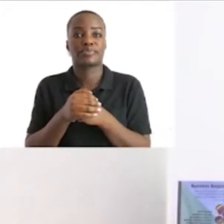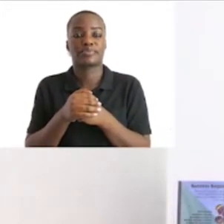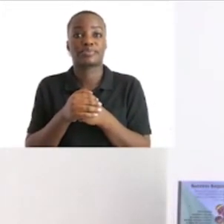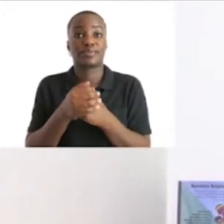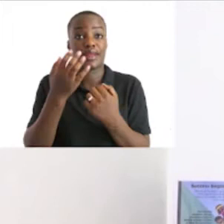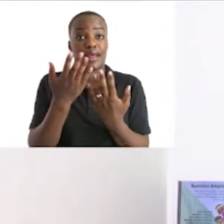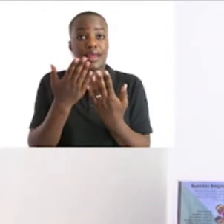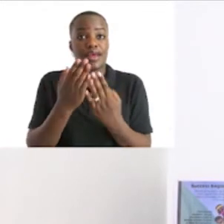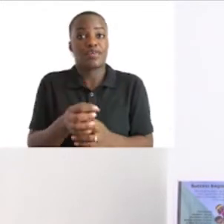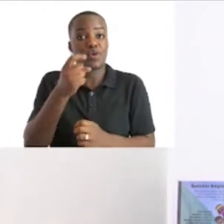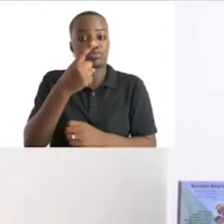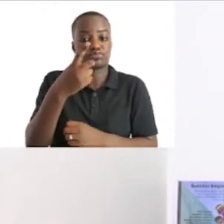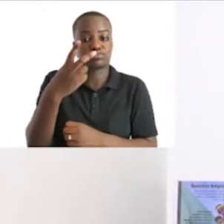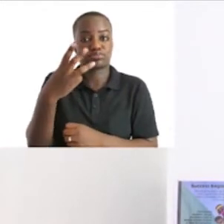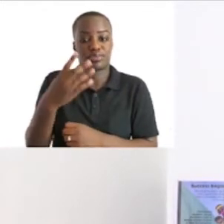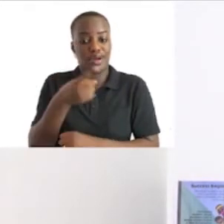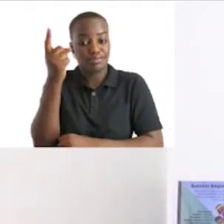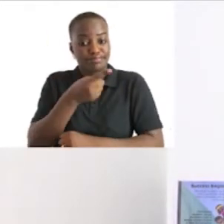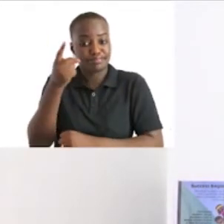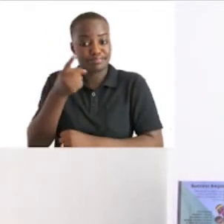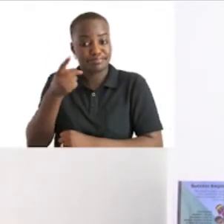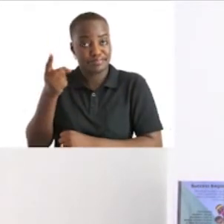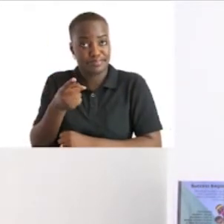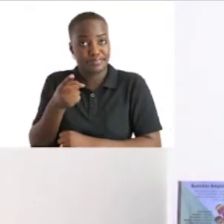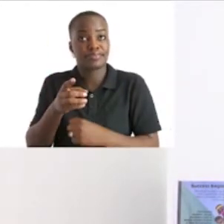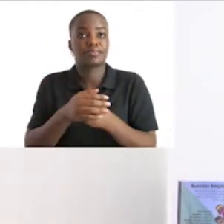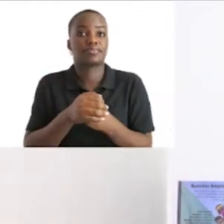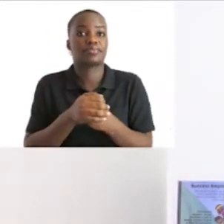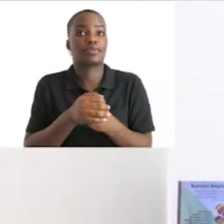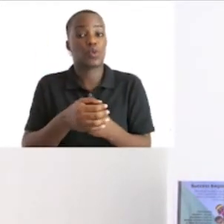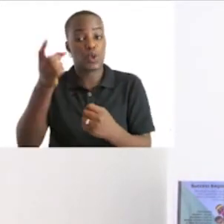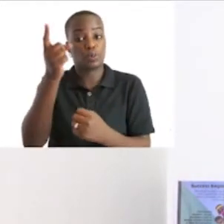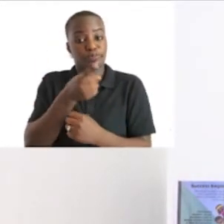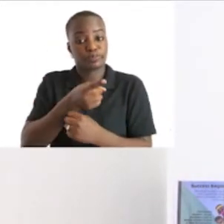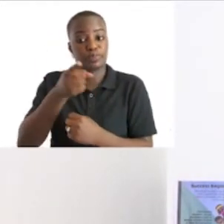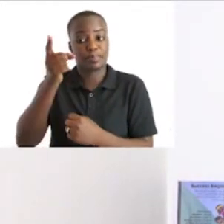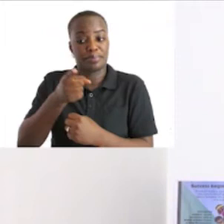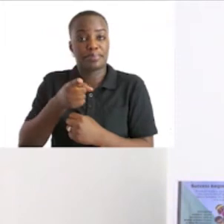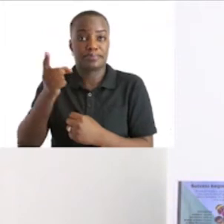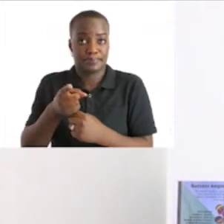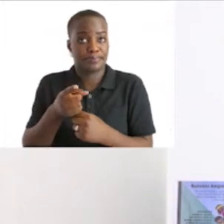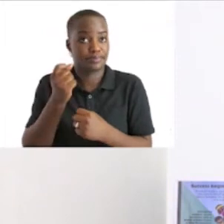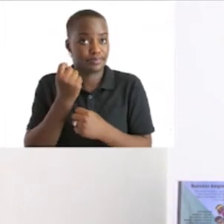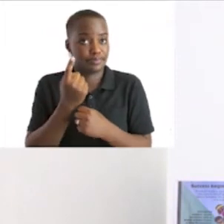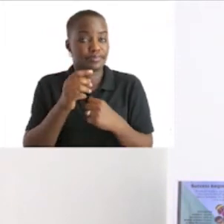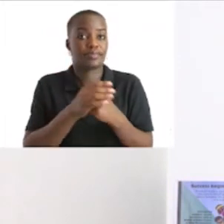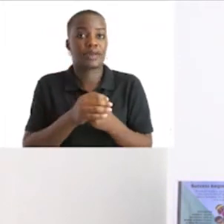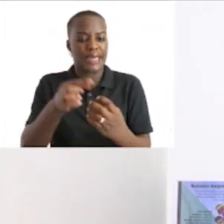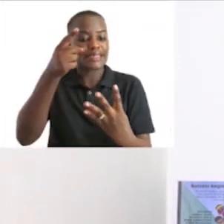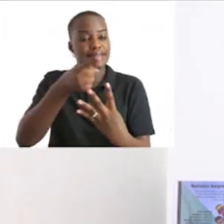Now when we are counting, when we're doing a tally chart, we use sticks or lines. Each